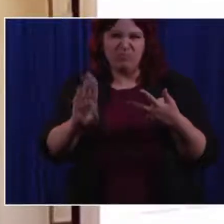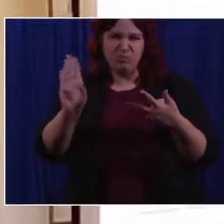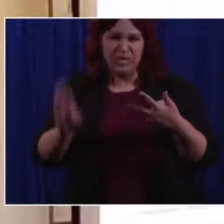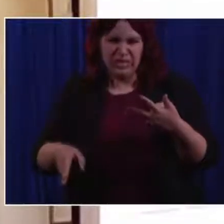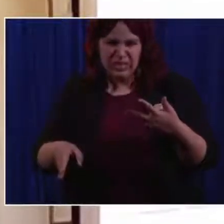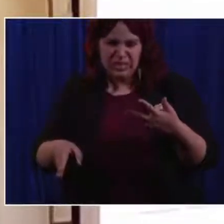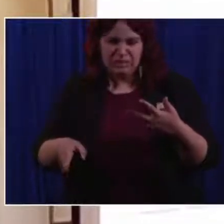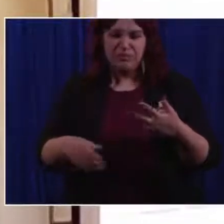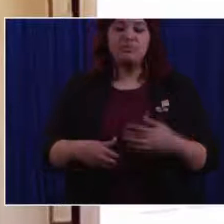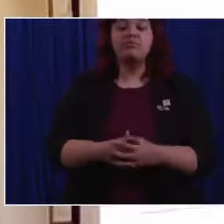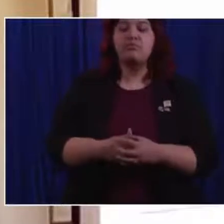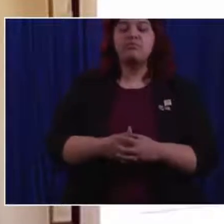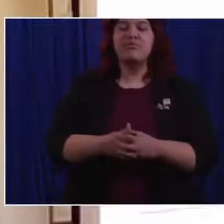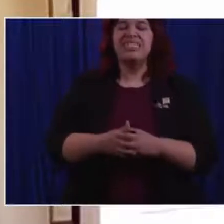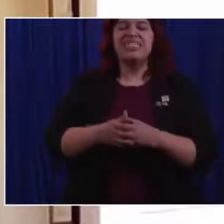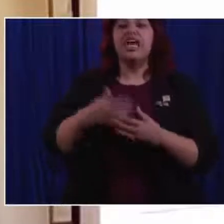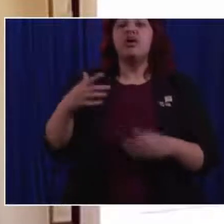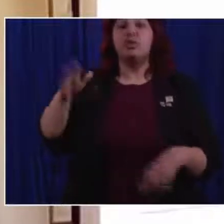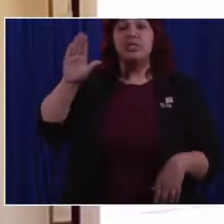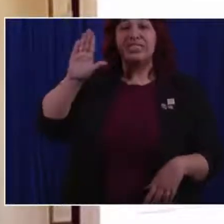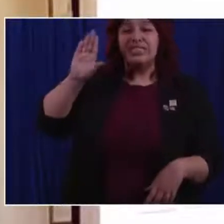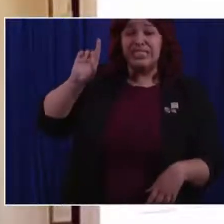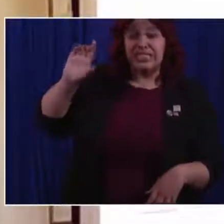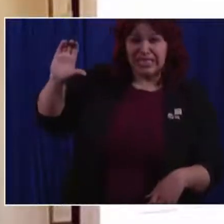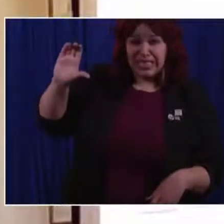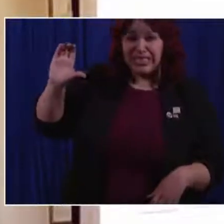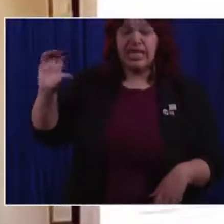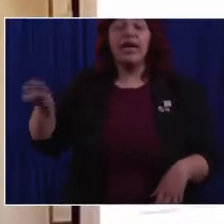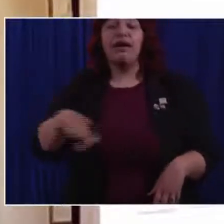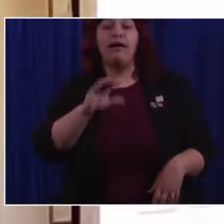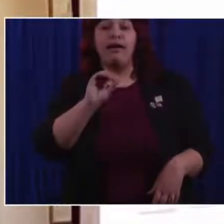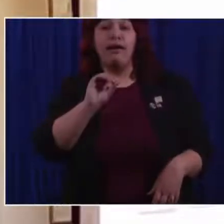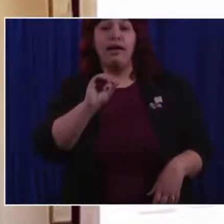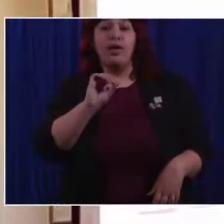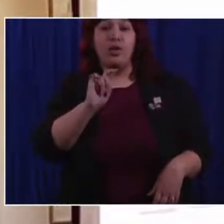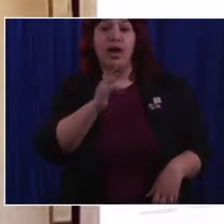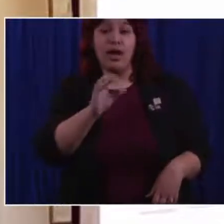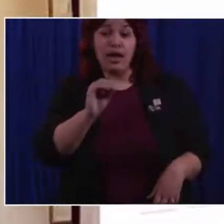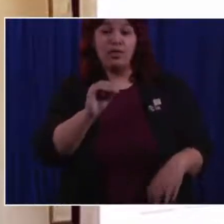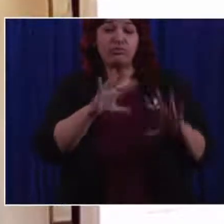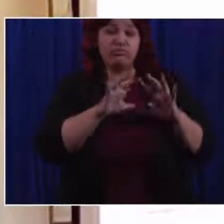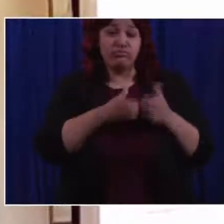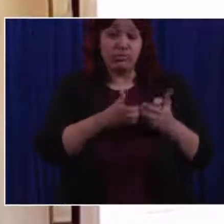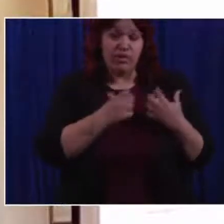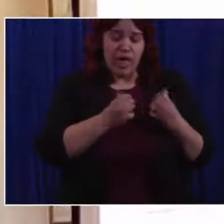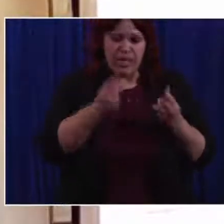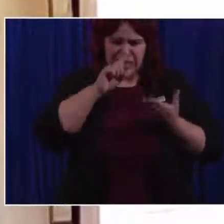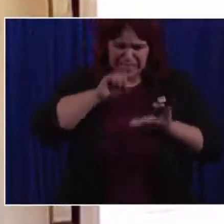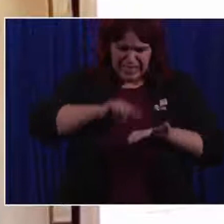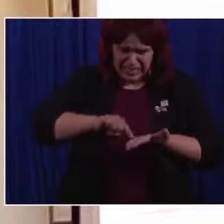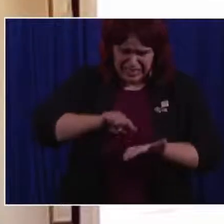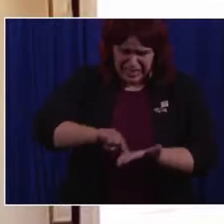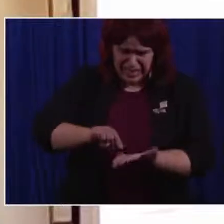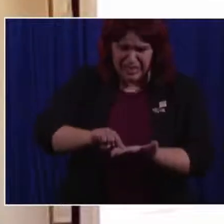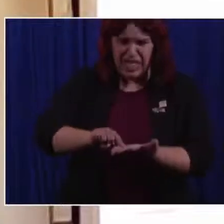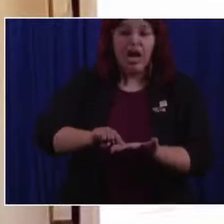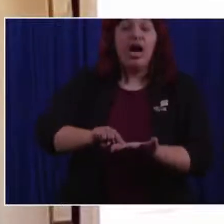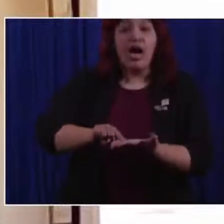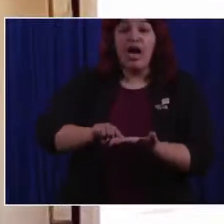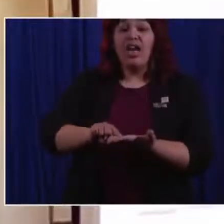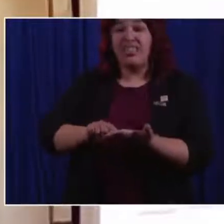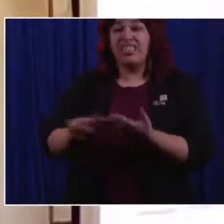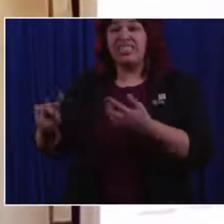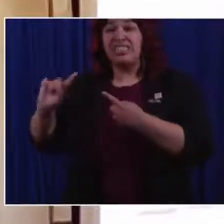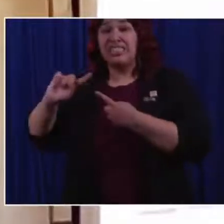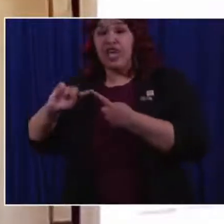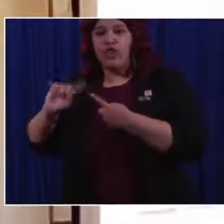have confirmed 31 cases of the B.1.1.7 variant and 1 P1. The